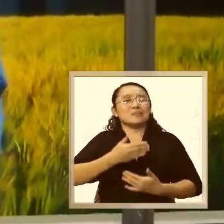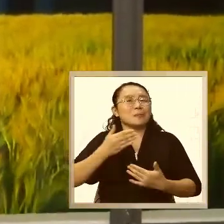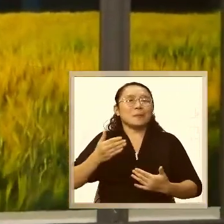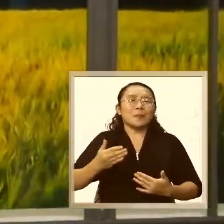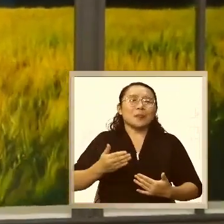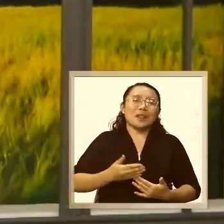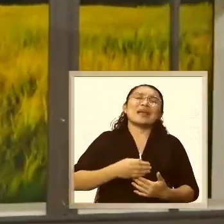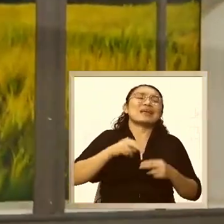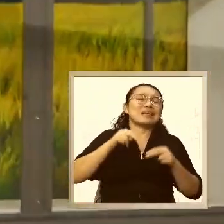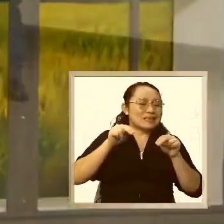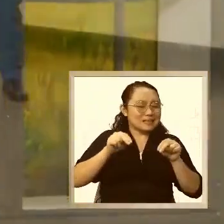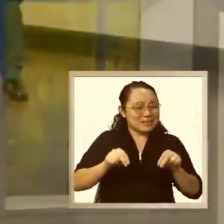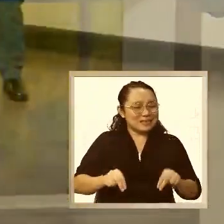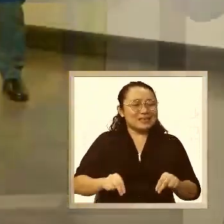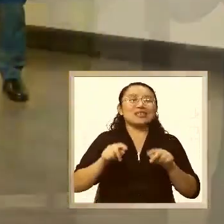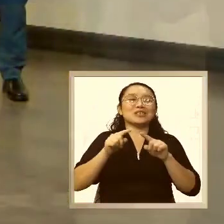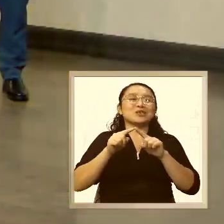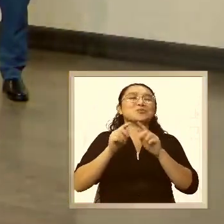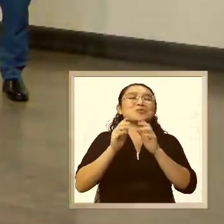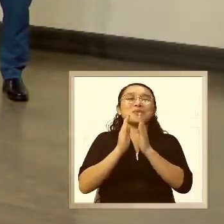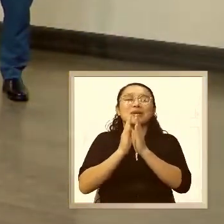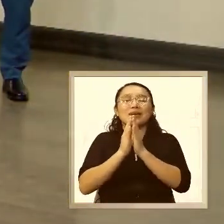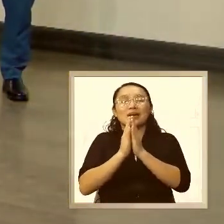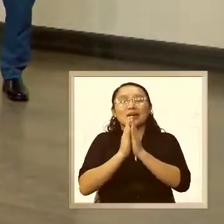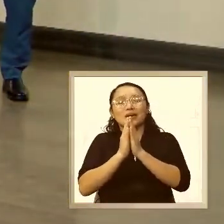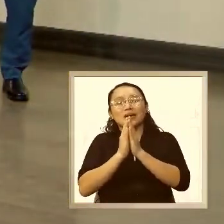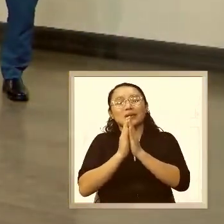rejoice. It pays to